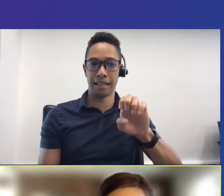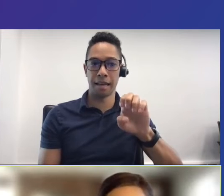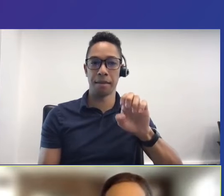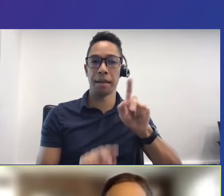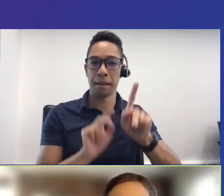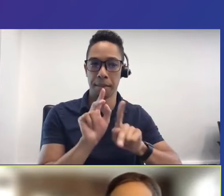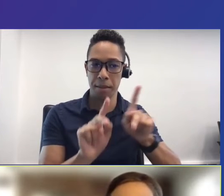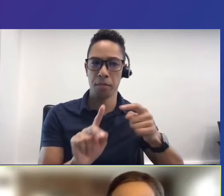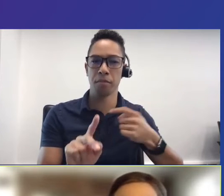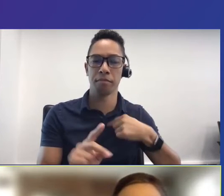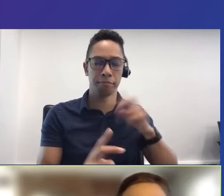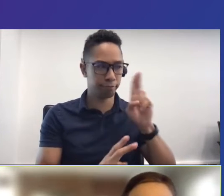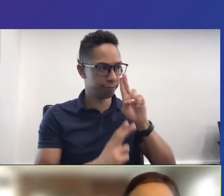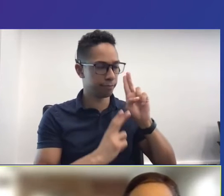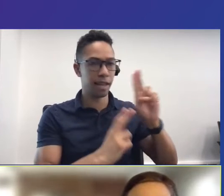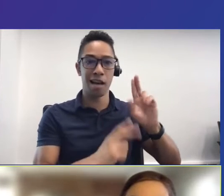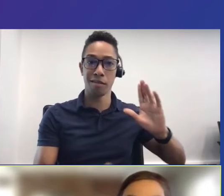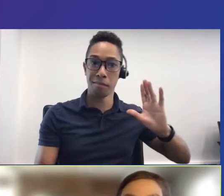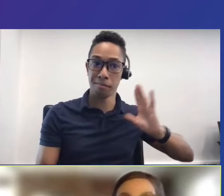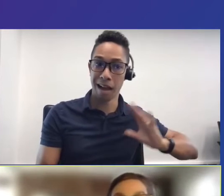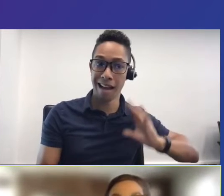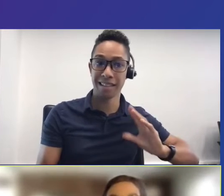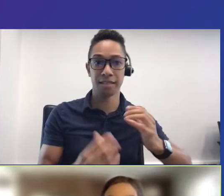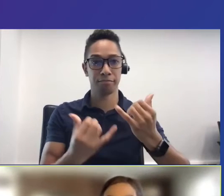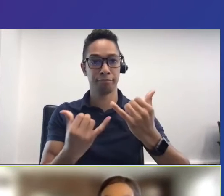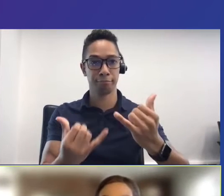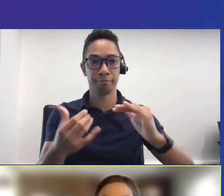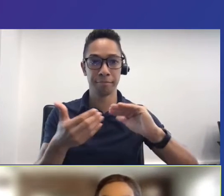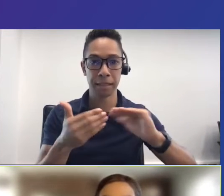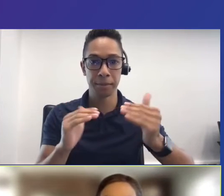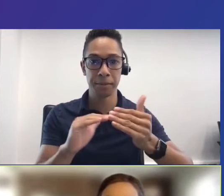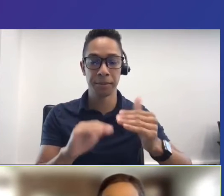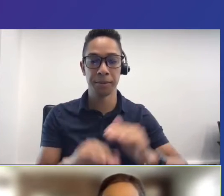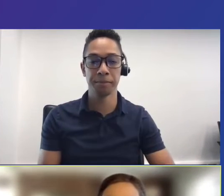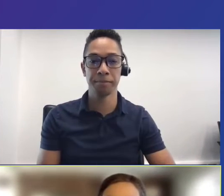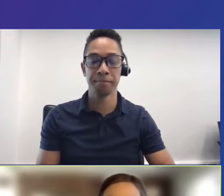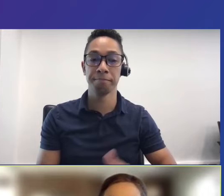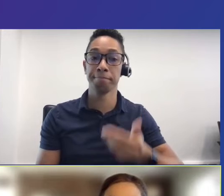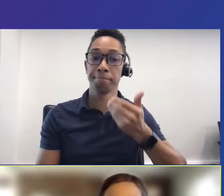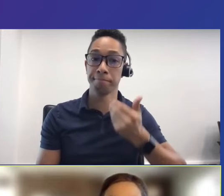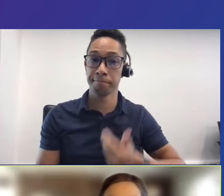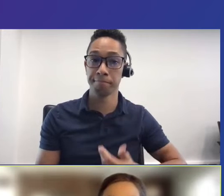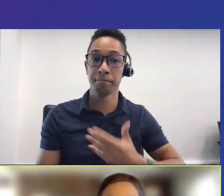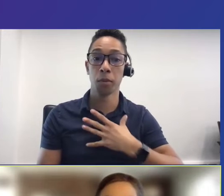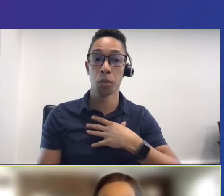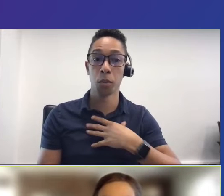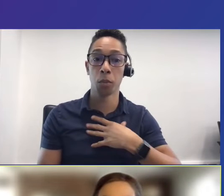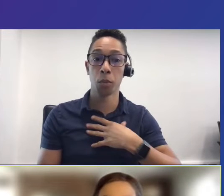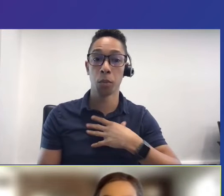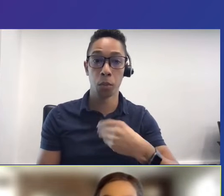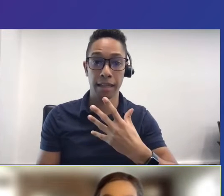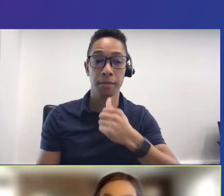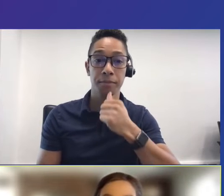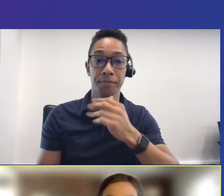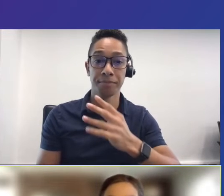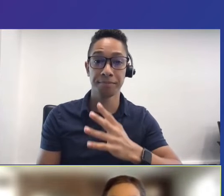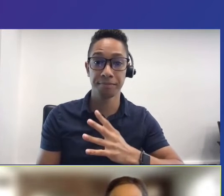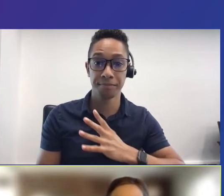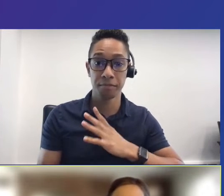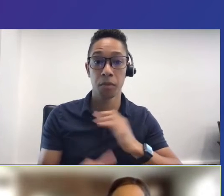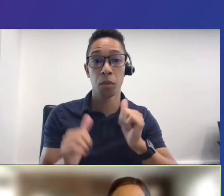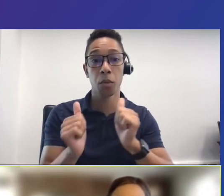their past and present communities. I am a white woman